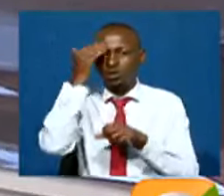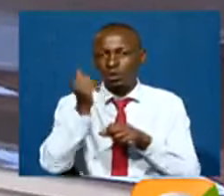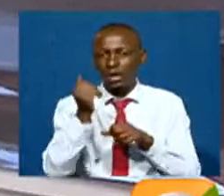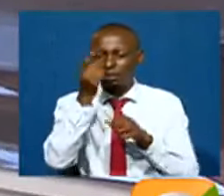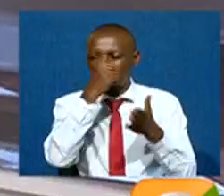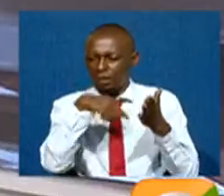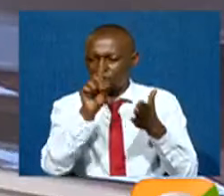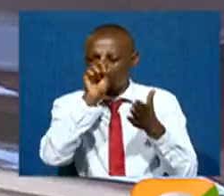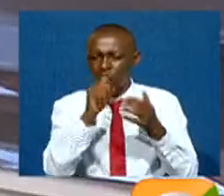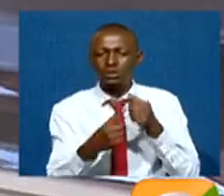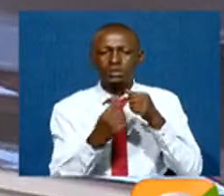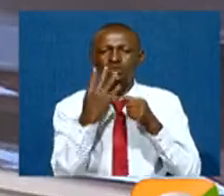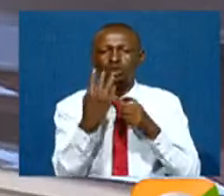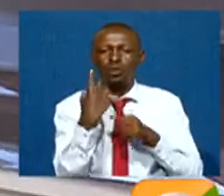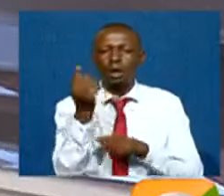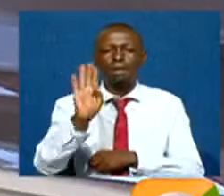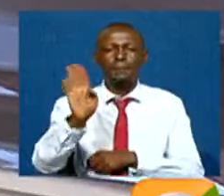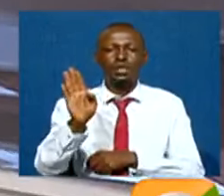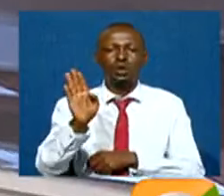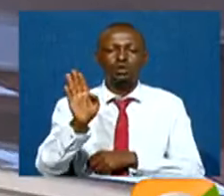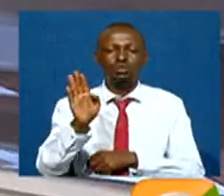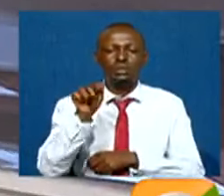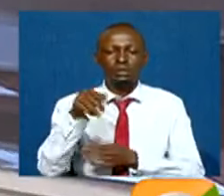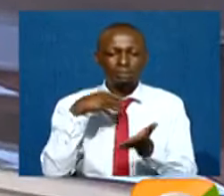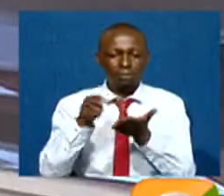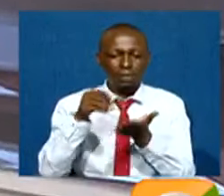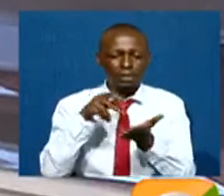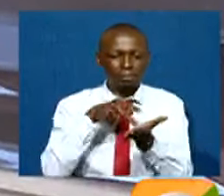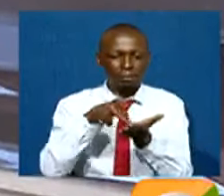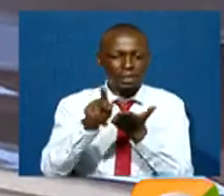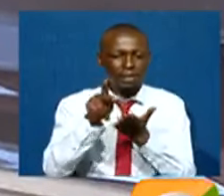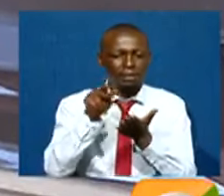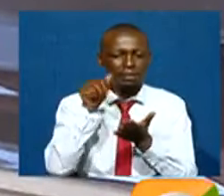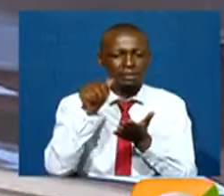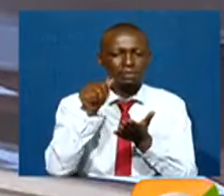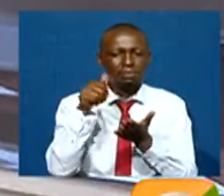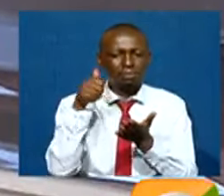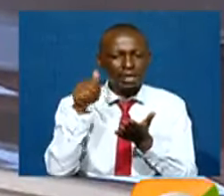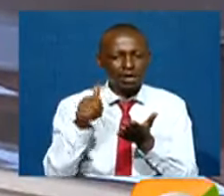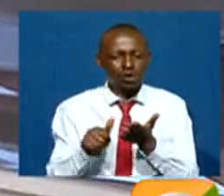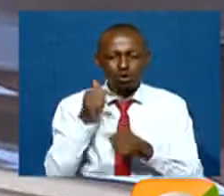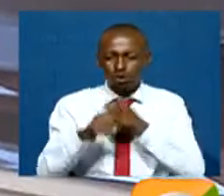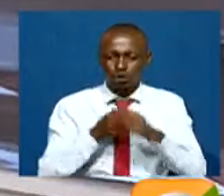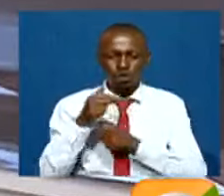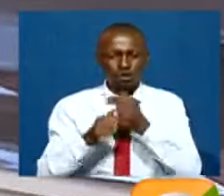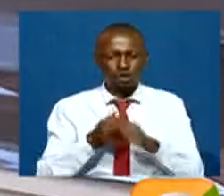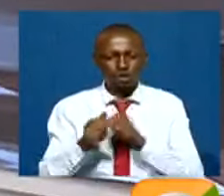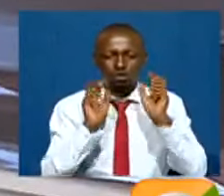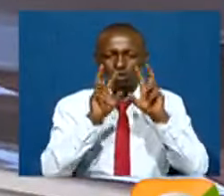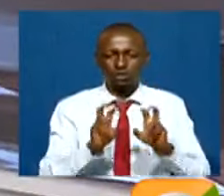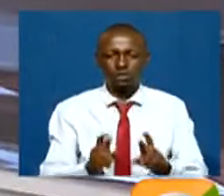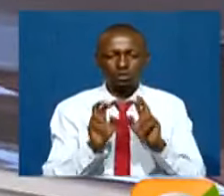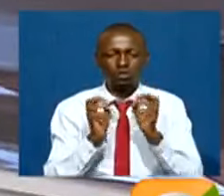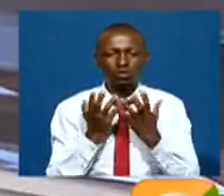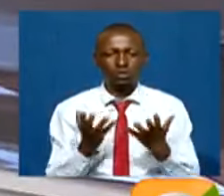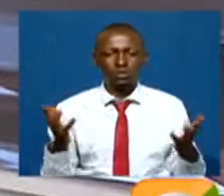641 billion shillings pending bill was still ongoing. Let's get more from our very own Stephen Litto.